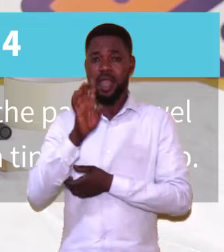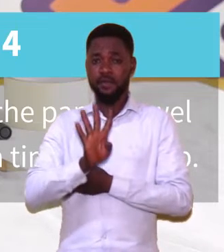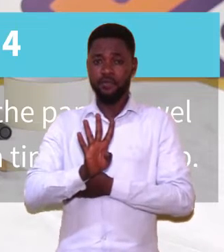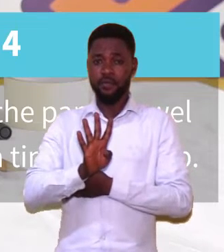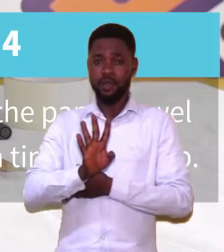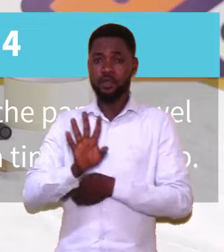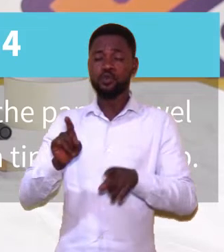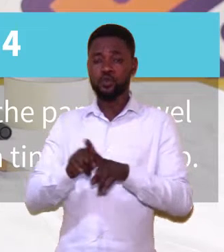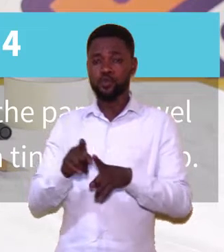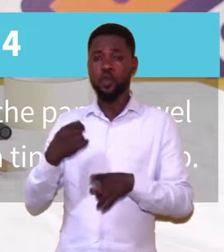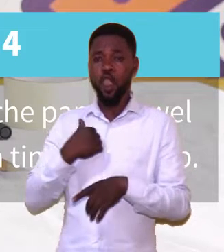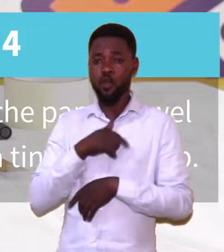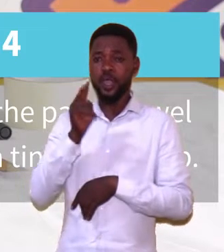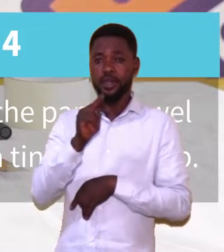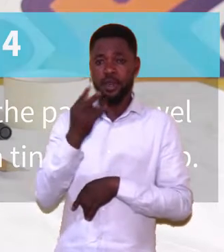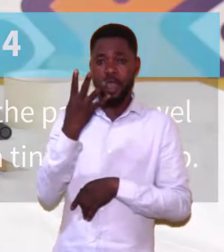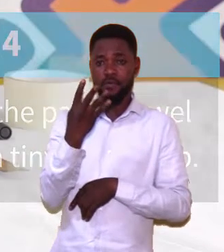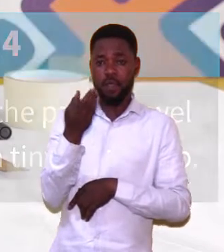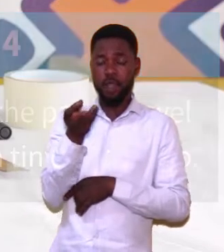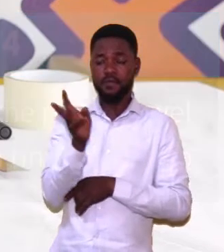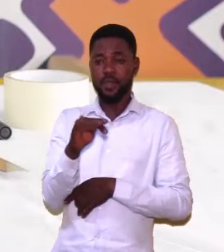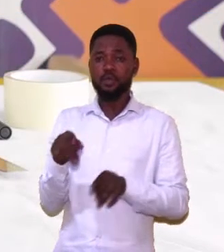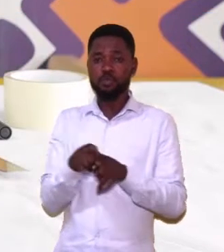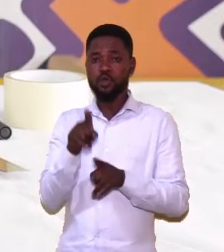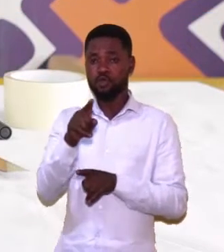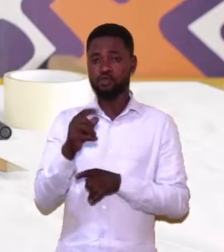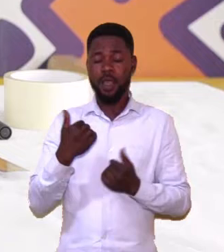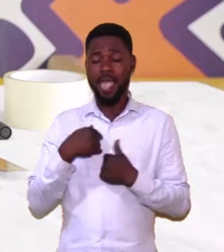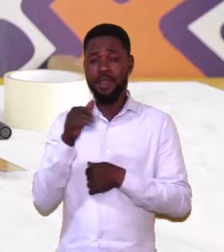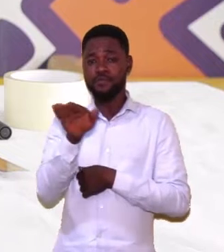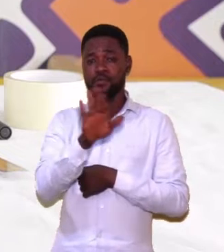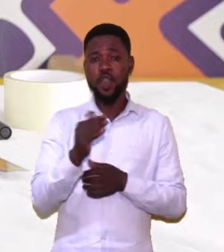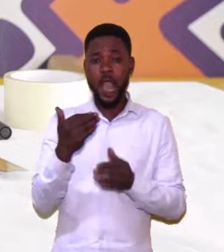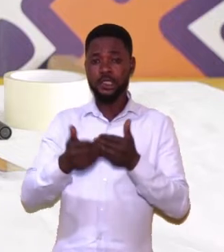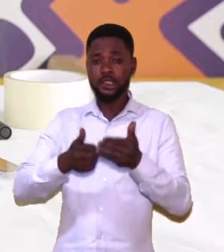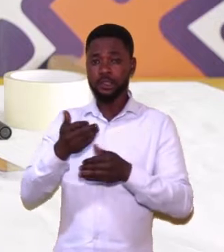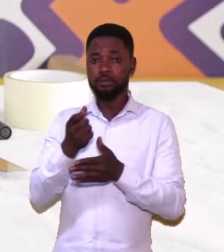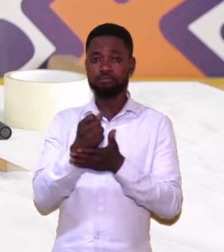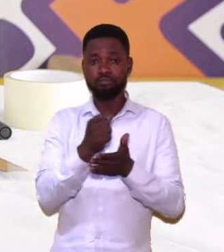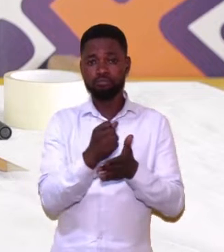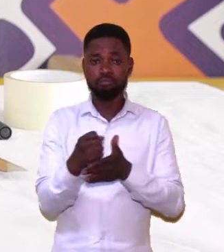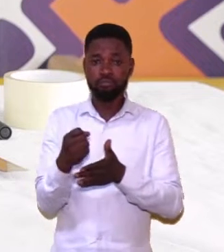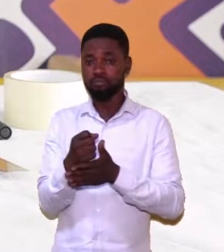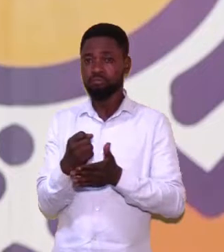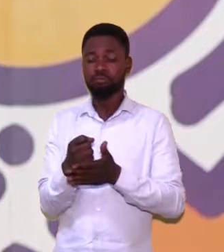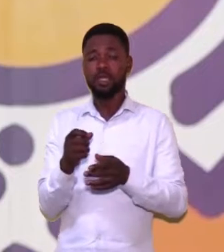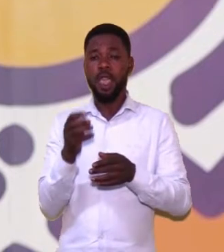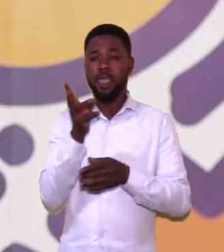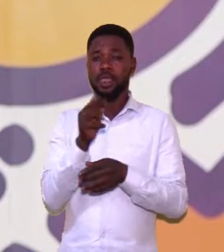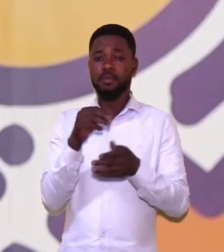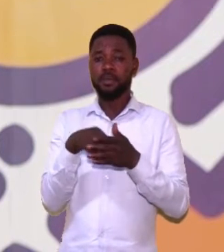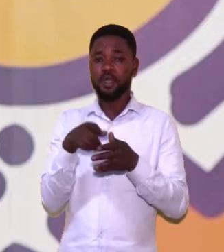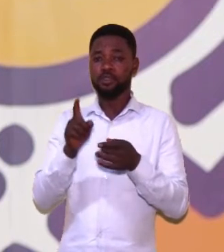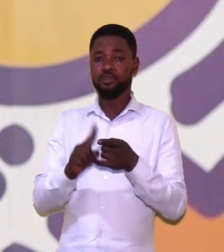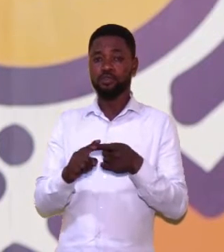3, and 4. So we need 4 of this. So you have your tissue rolls. You carefully fold them